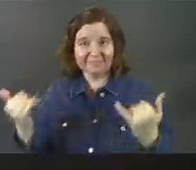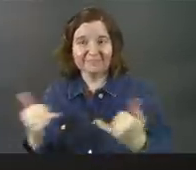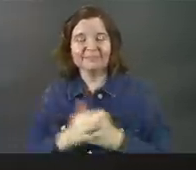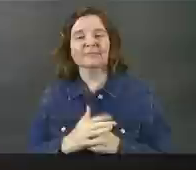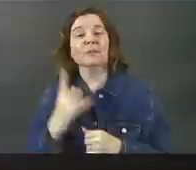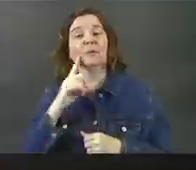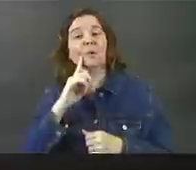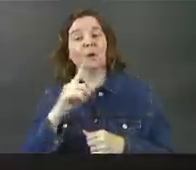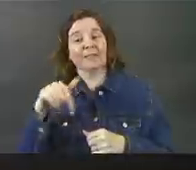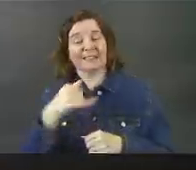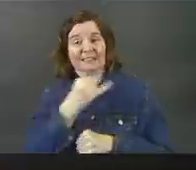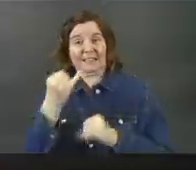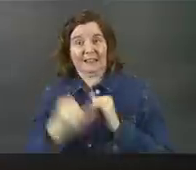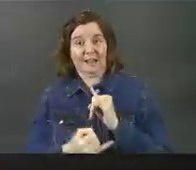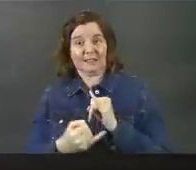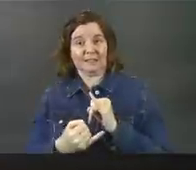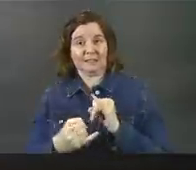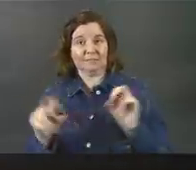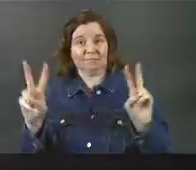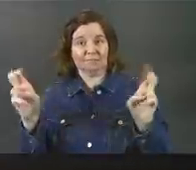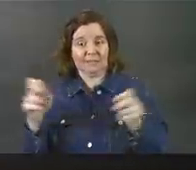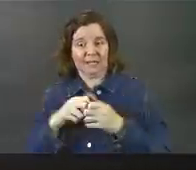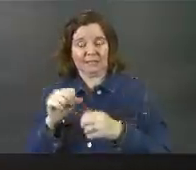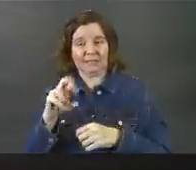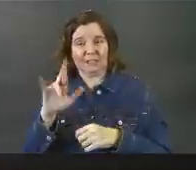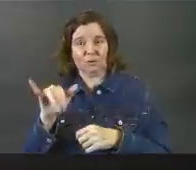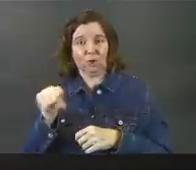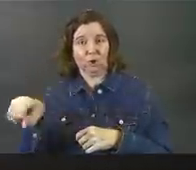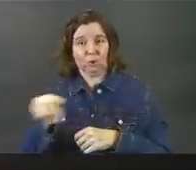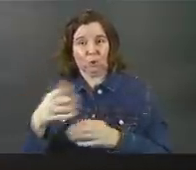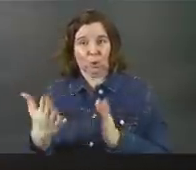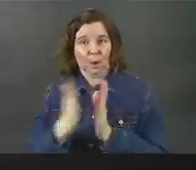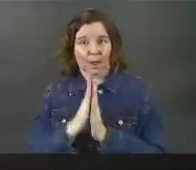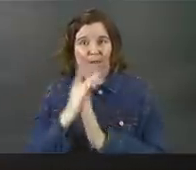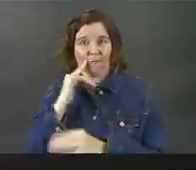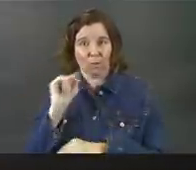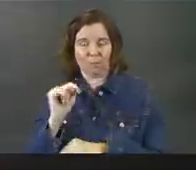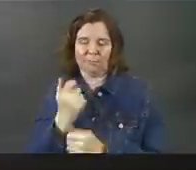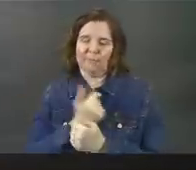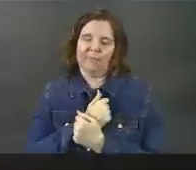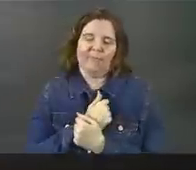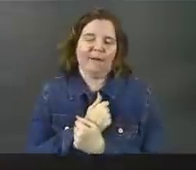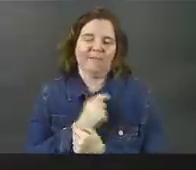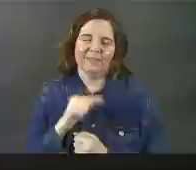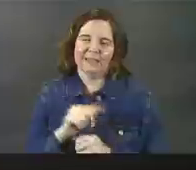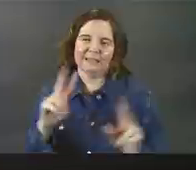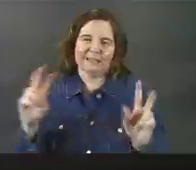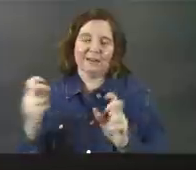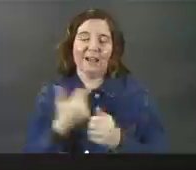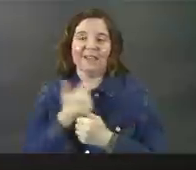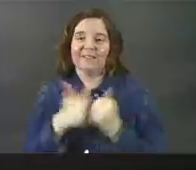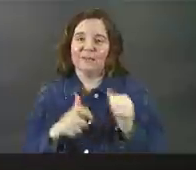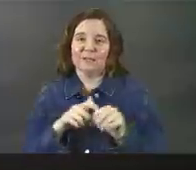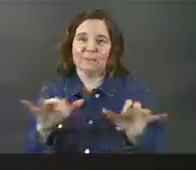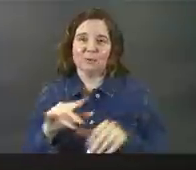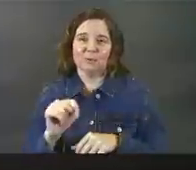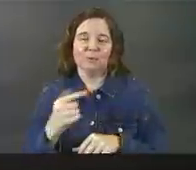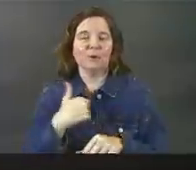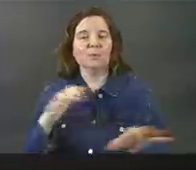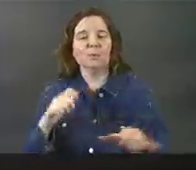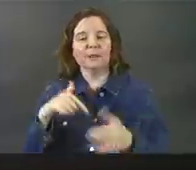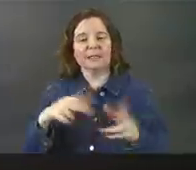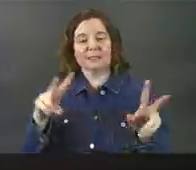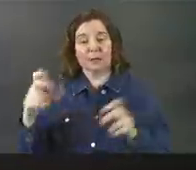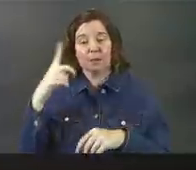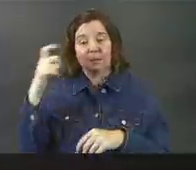So this is the last sermon in this series called You Asked For It. And I've loved this series. And I love it every time we do it. And we do